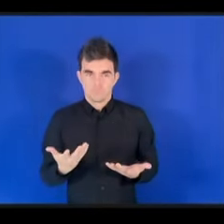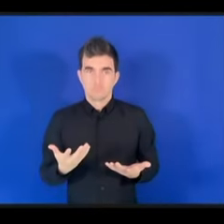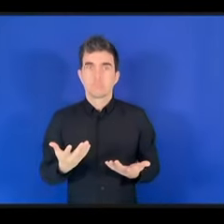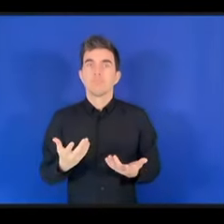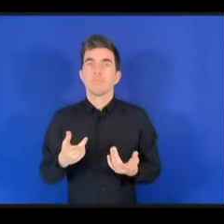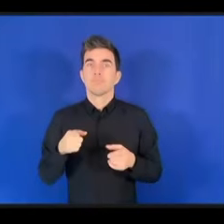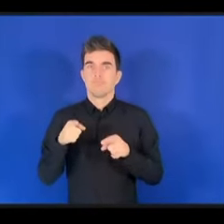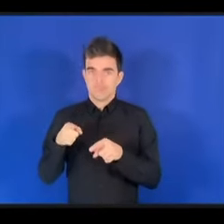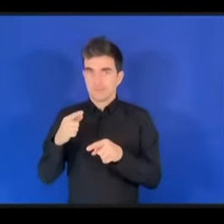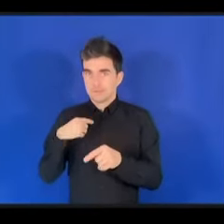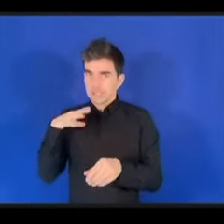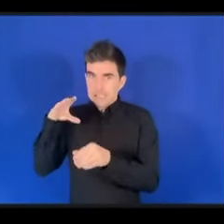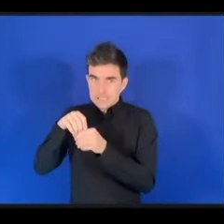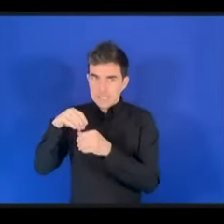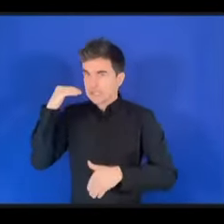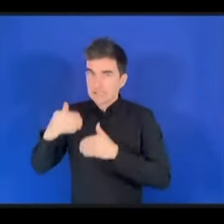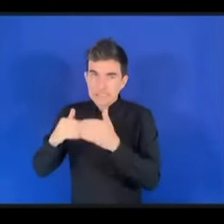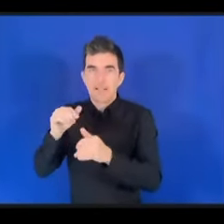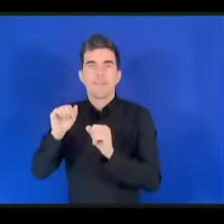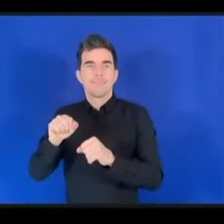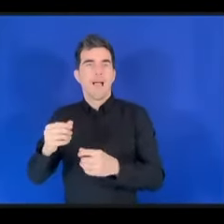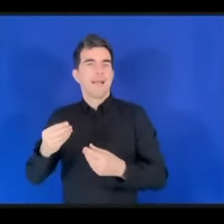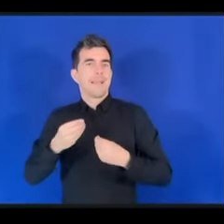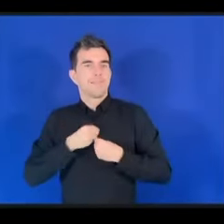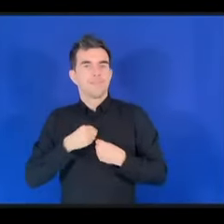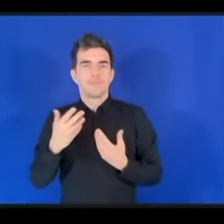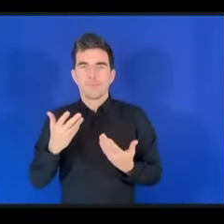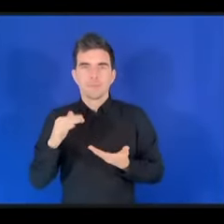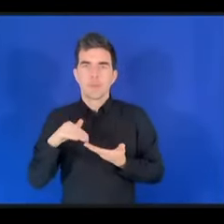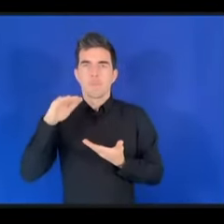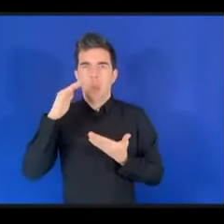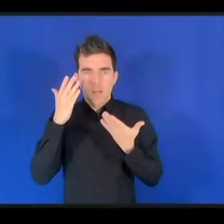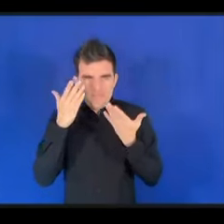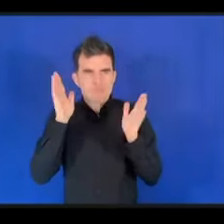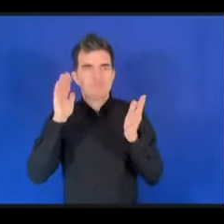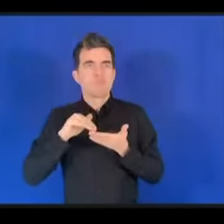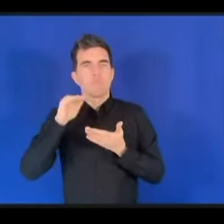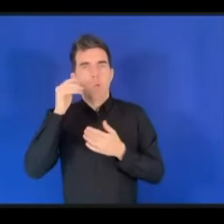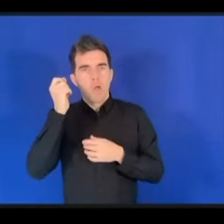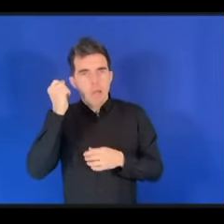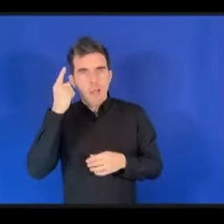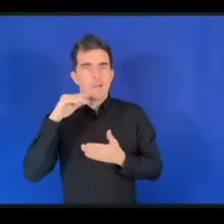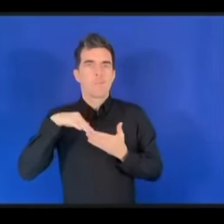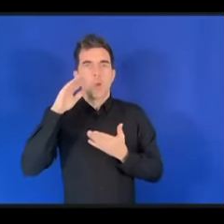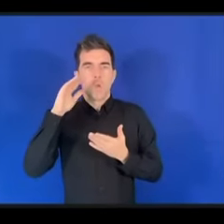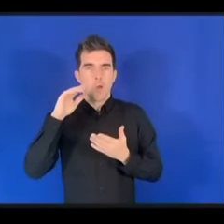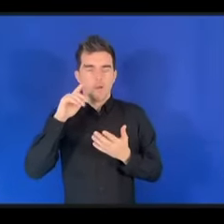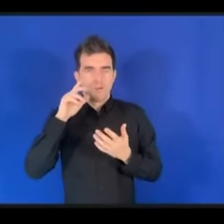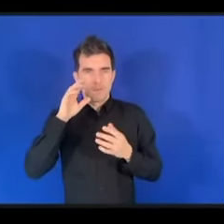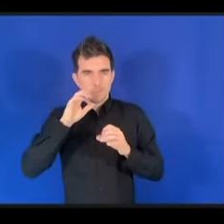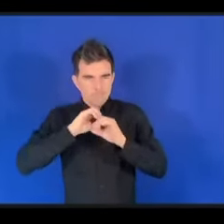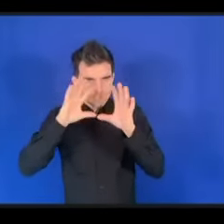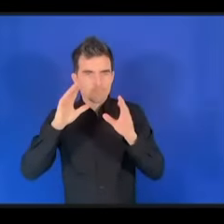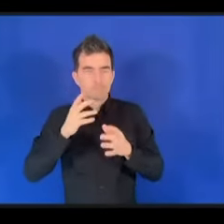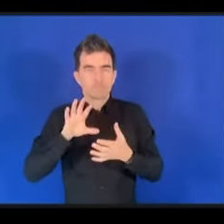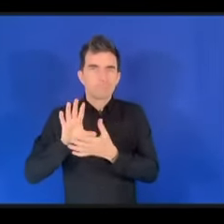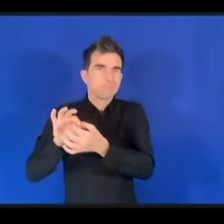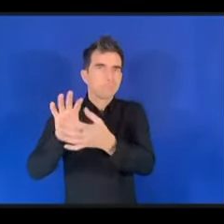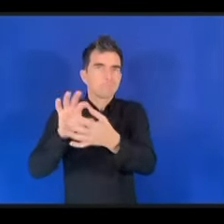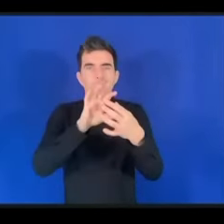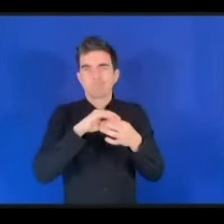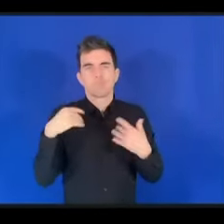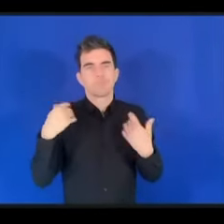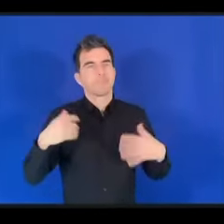my understanding, and build an invaluable network of people that continue to work tirelessly for the development